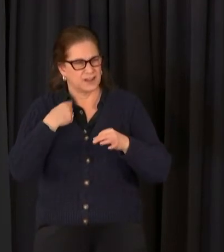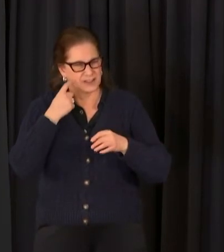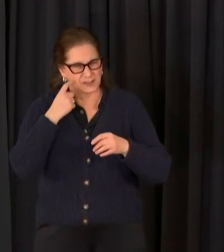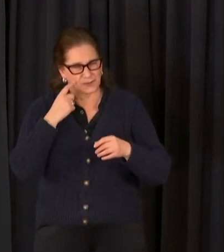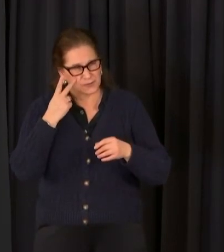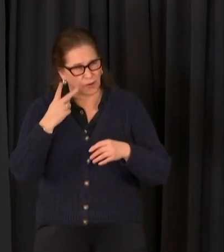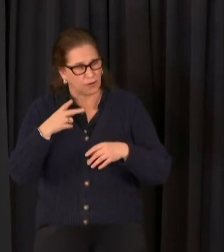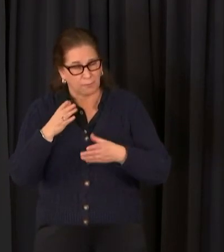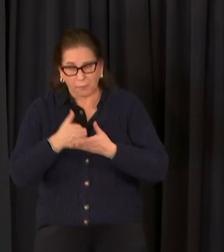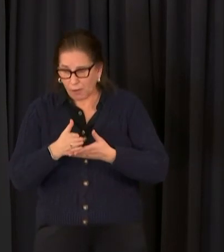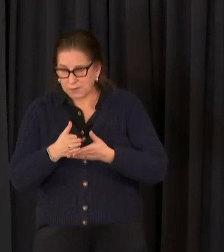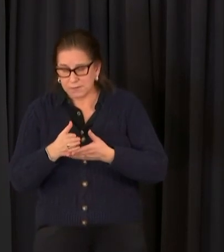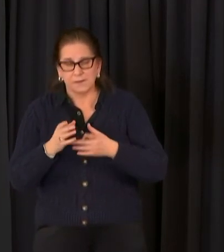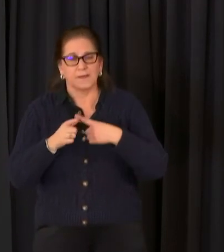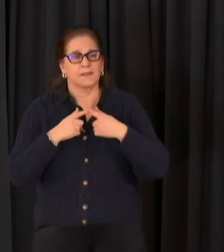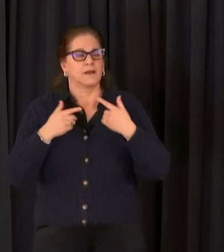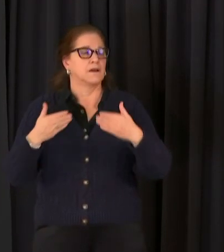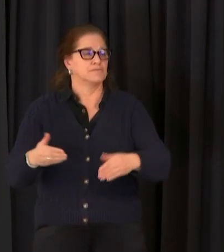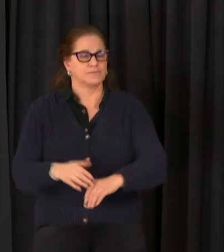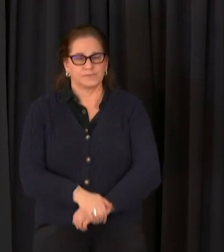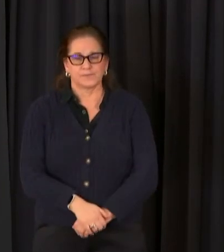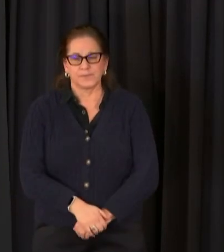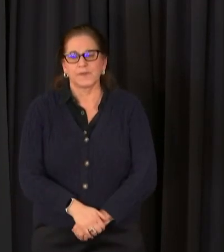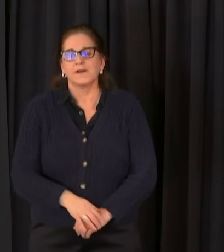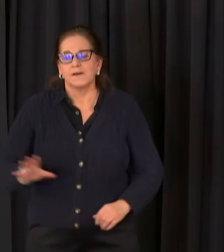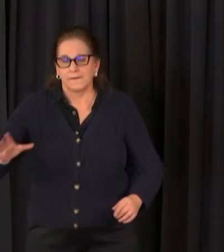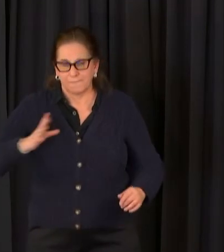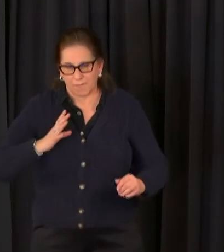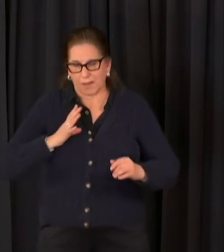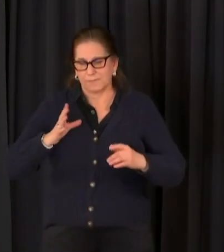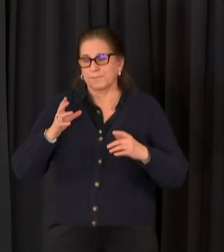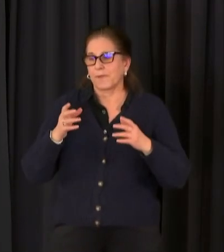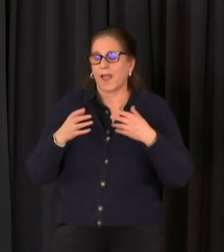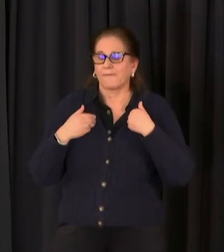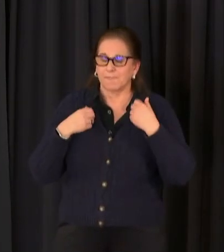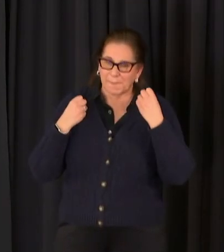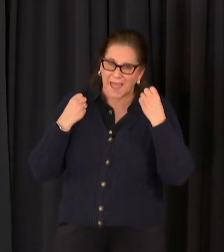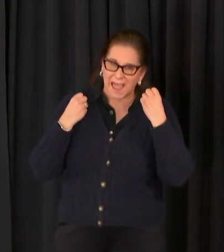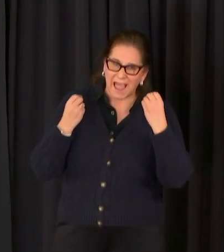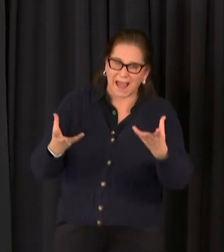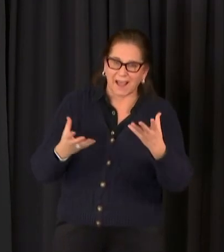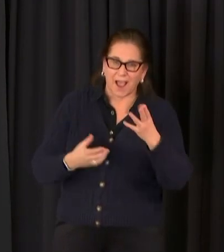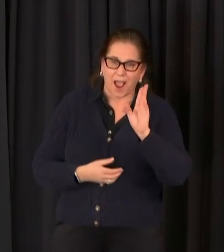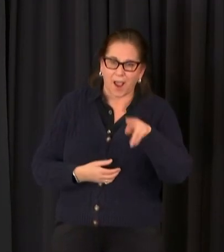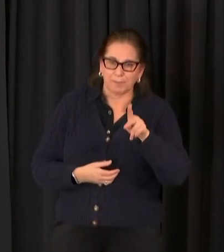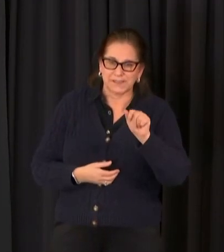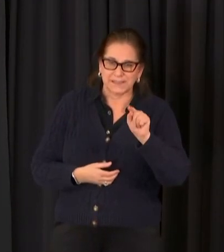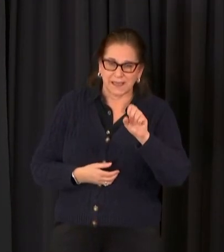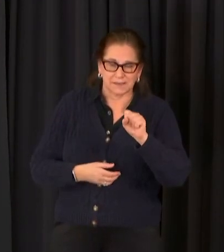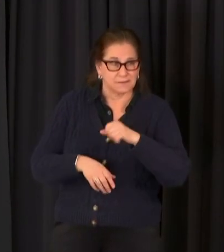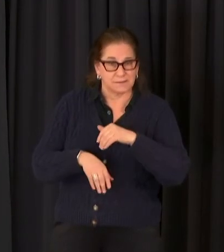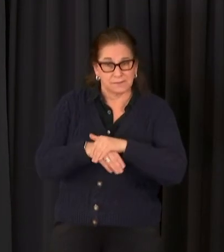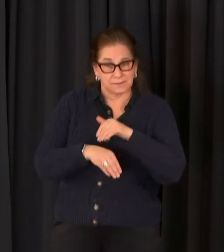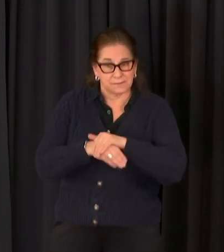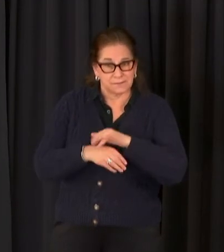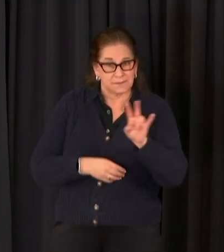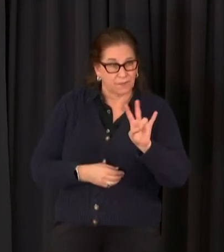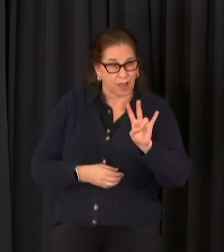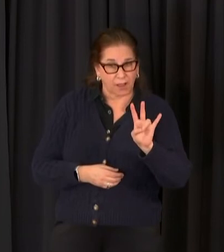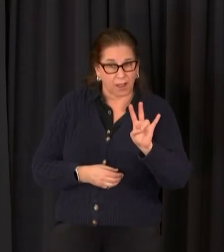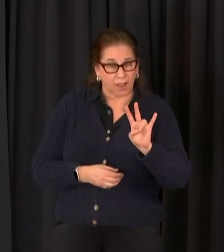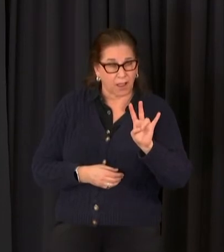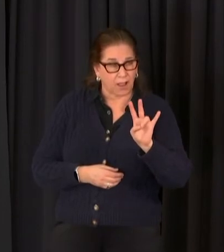So we are always going through updates. Actually, every evening at 7 o'clock, we take a look at the system and make